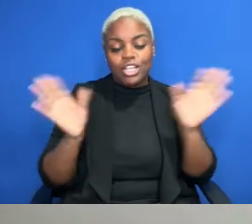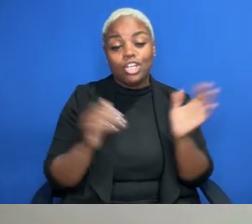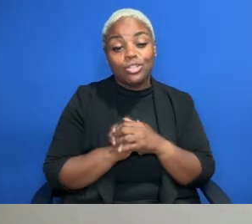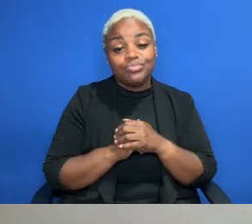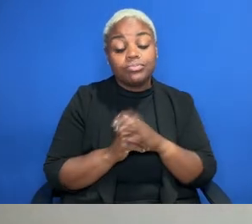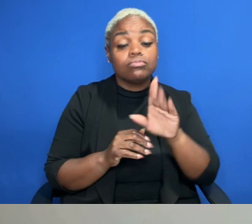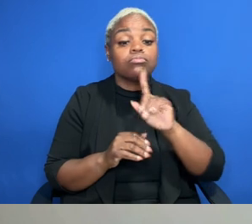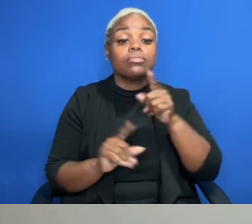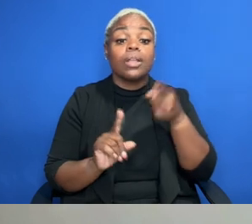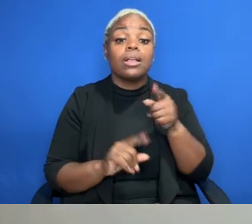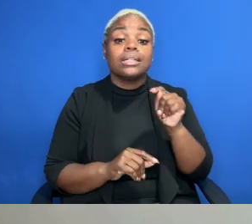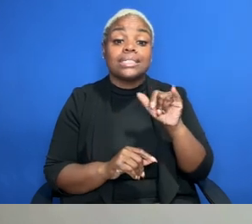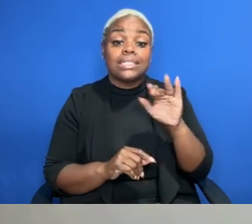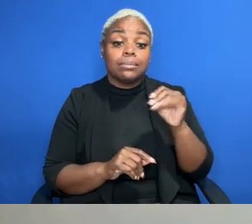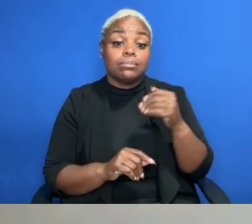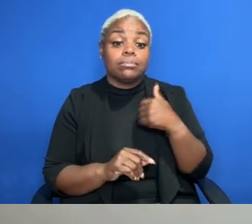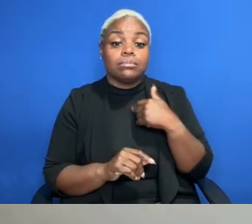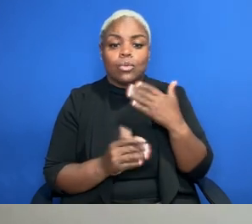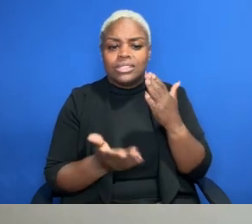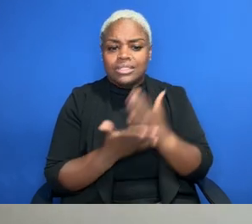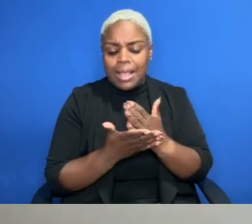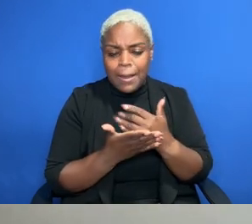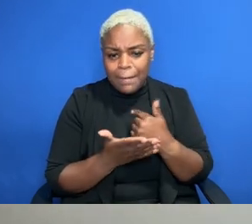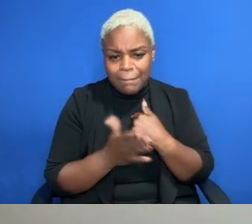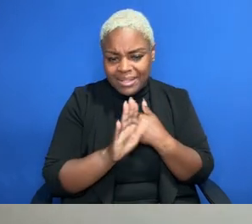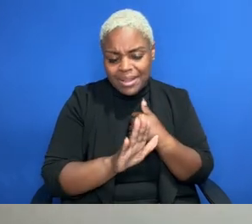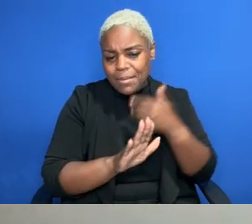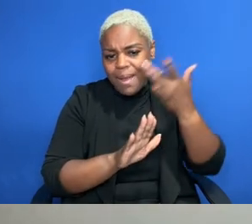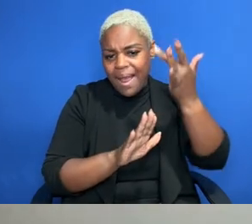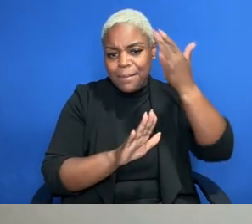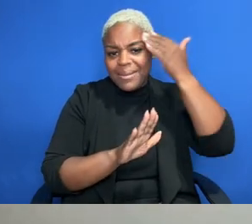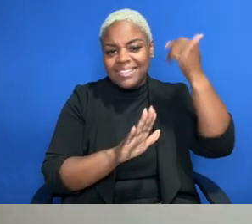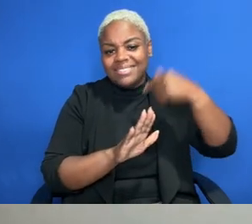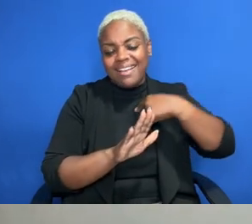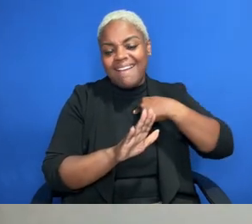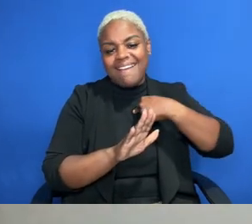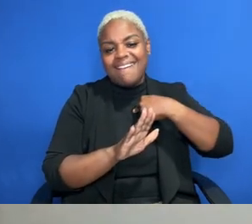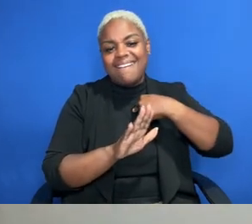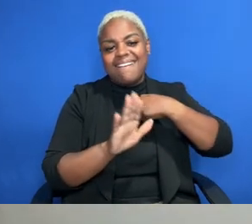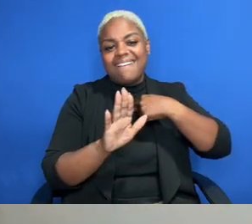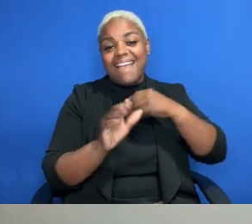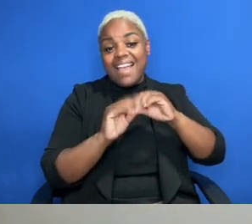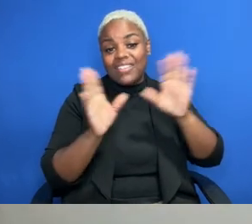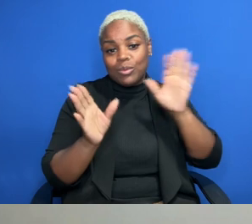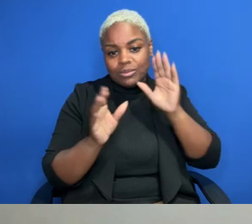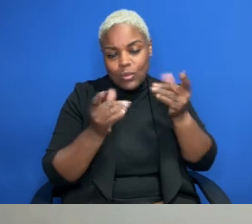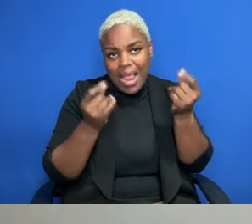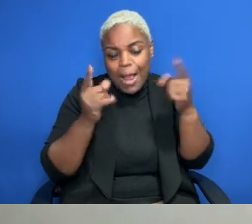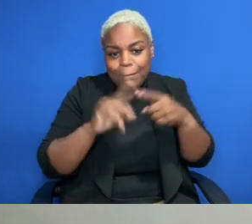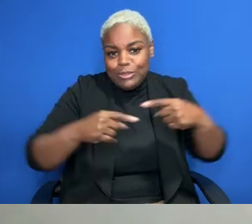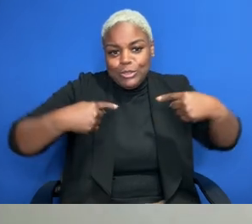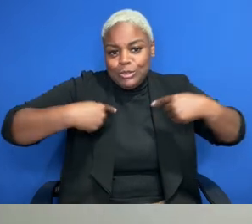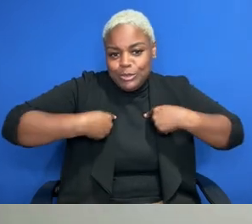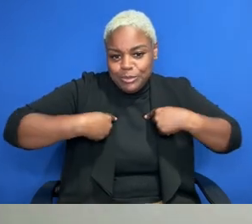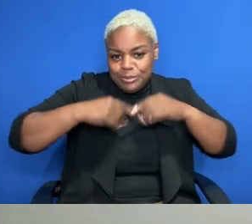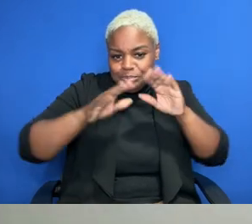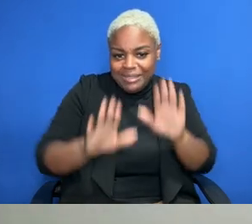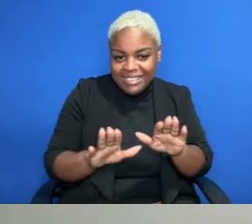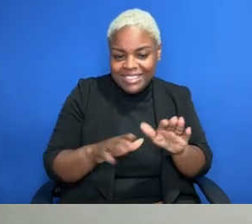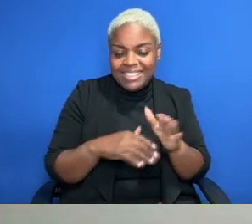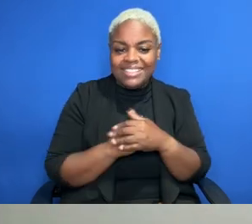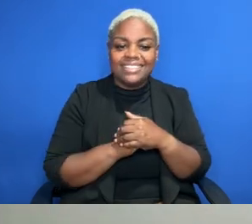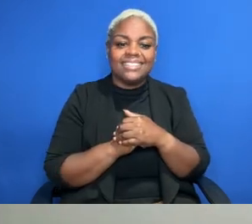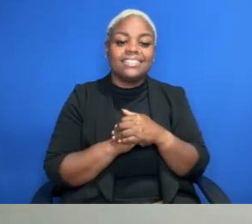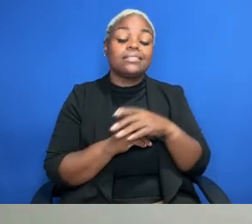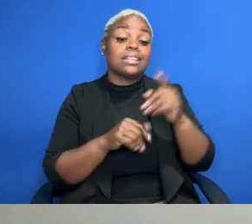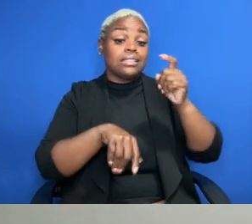do that loud and clear. I think in terms of, and Tim, if I'm going over, just stop me, because obviously that's